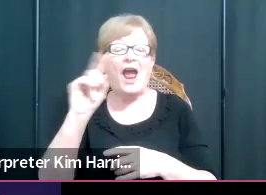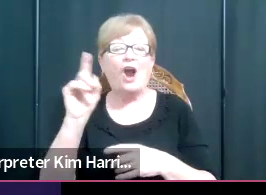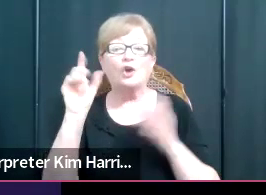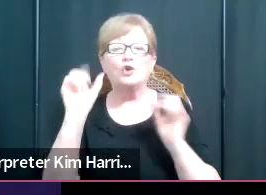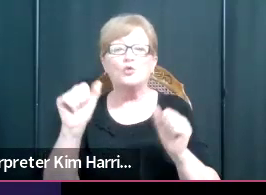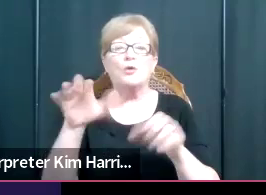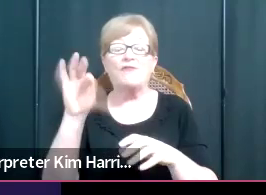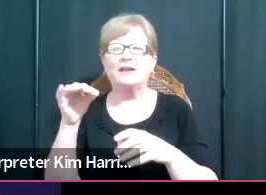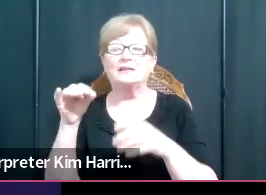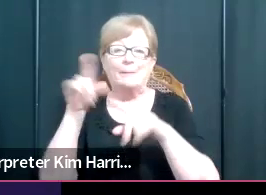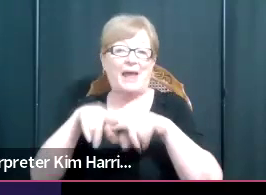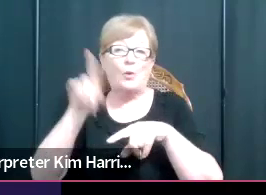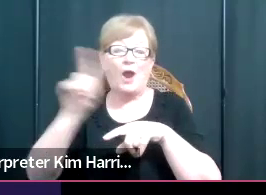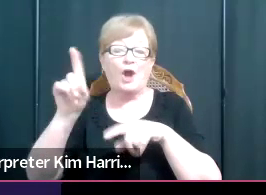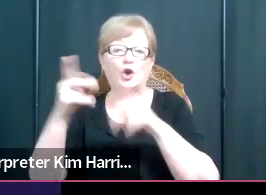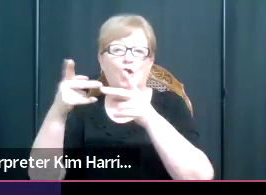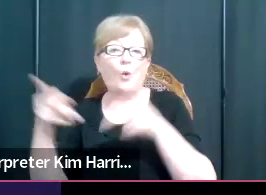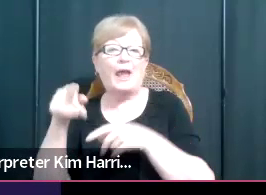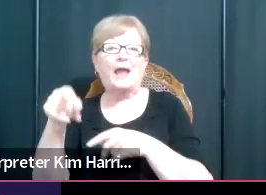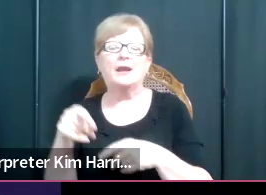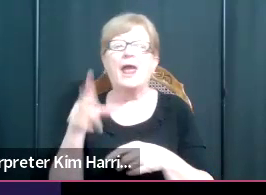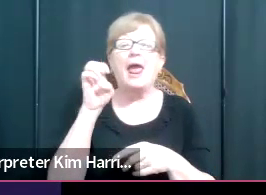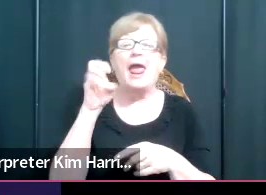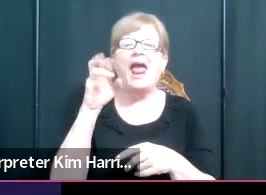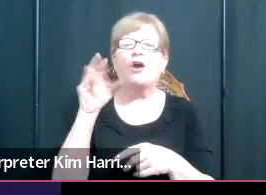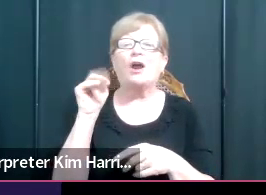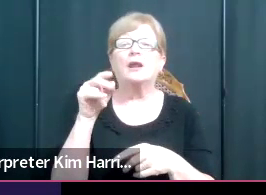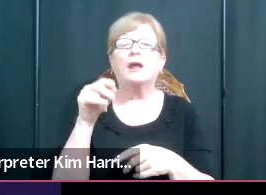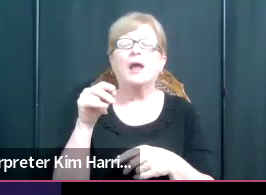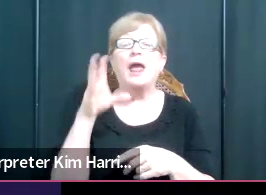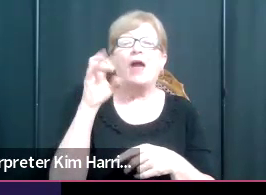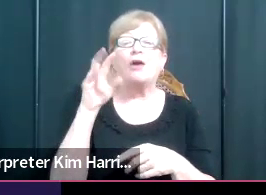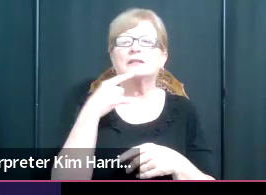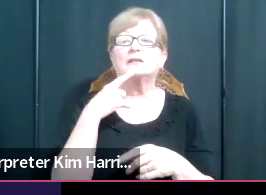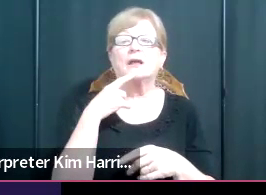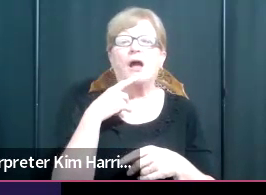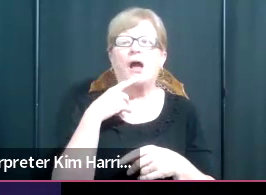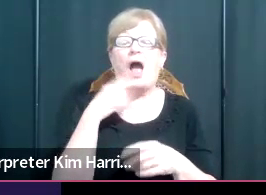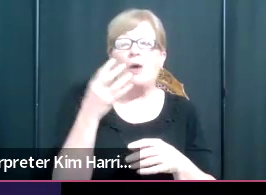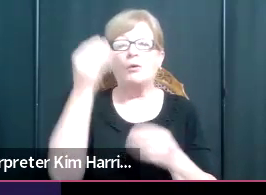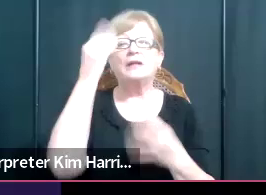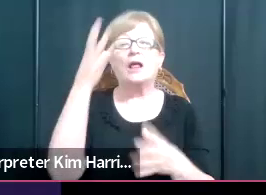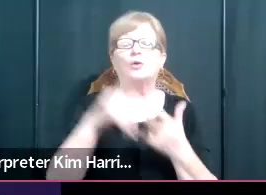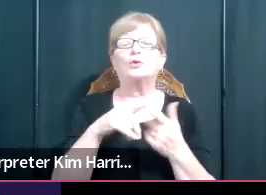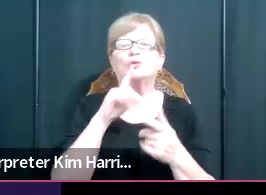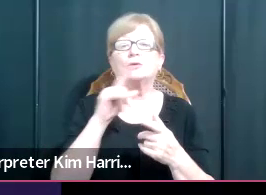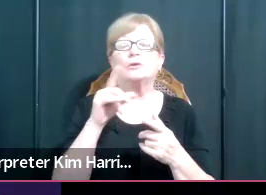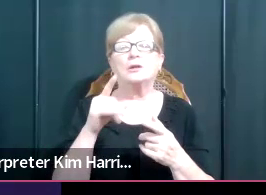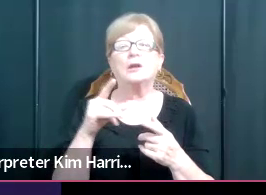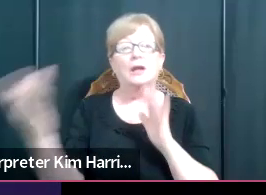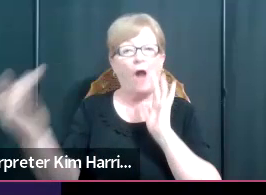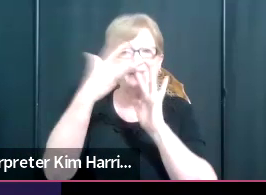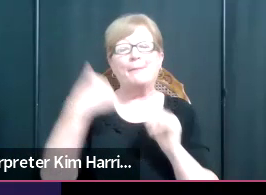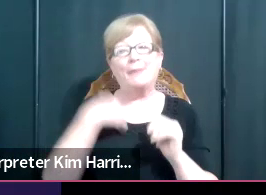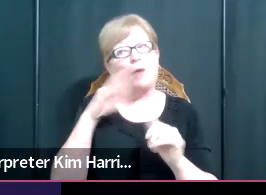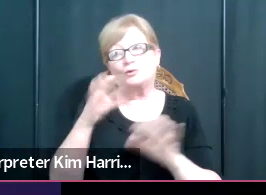located. Erin, do you have anything to add to that? I would just say certainly feel free to reach out, and I will do my